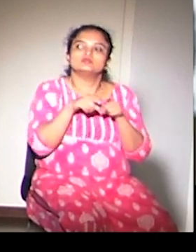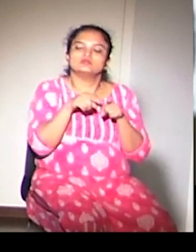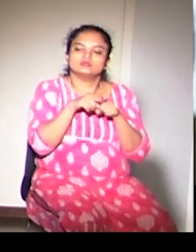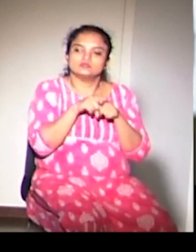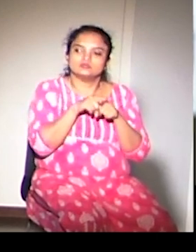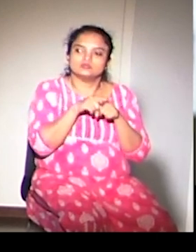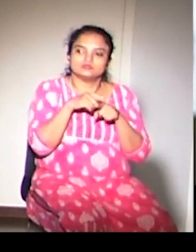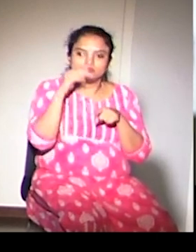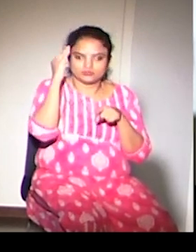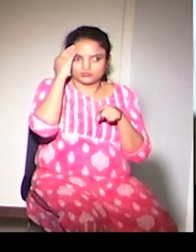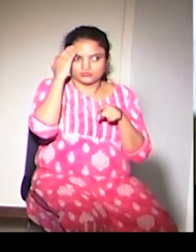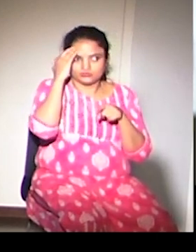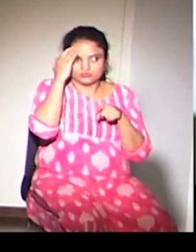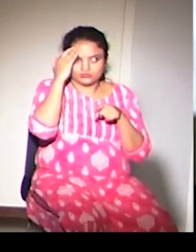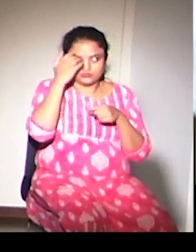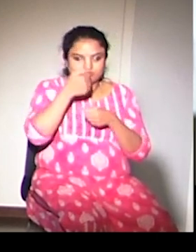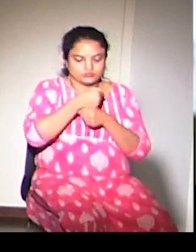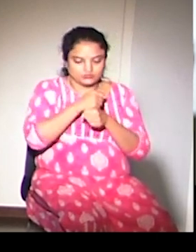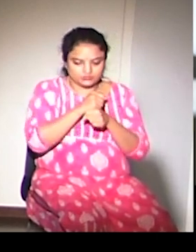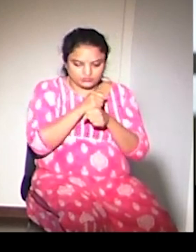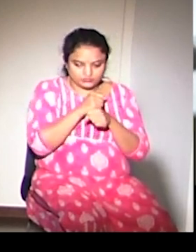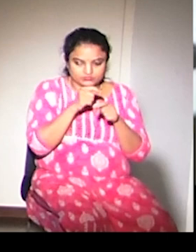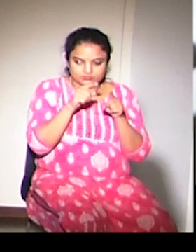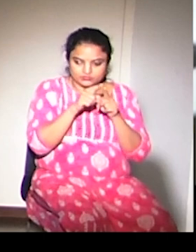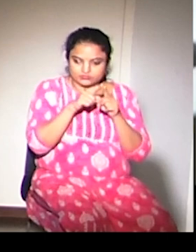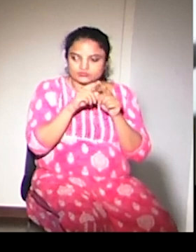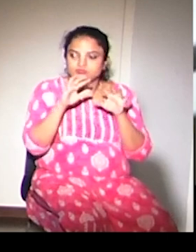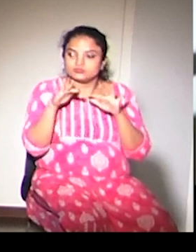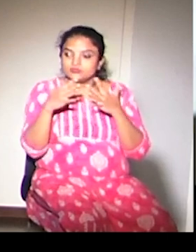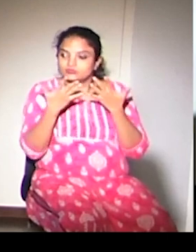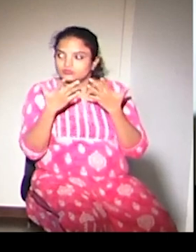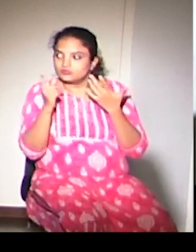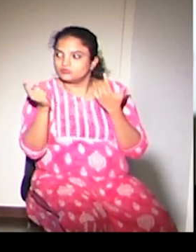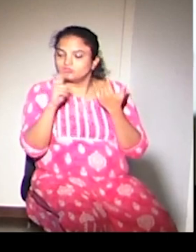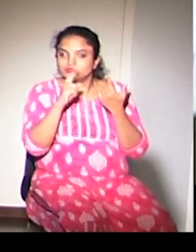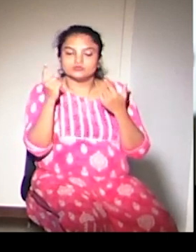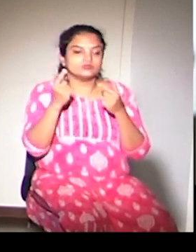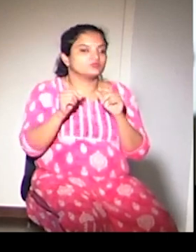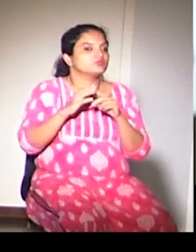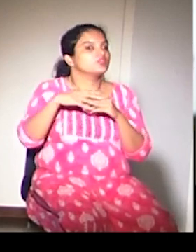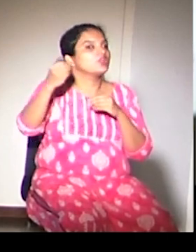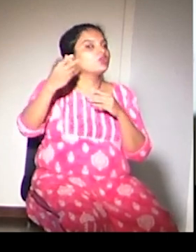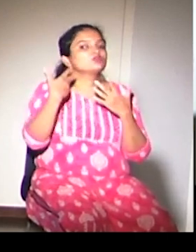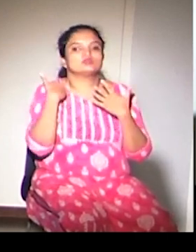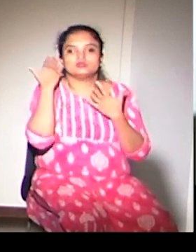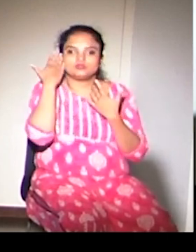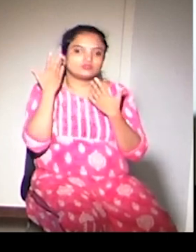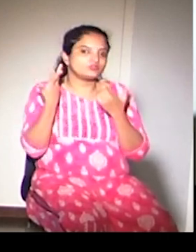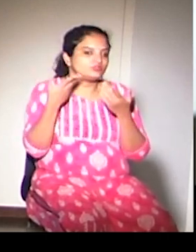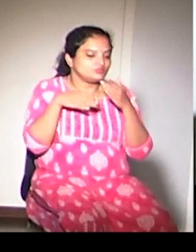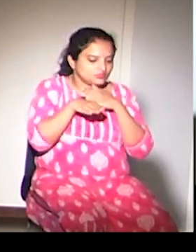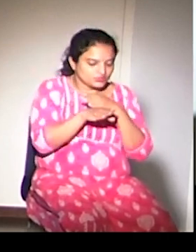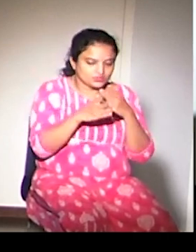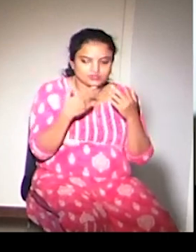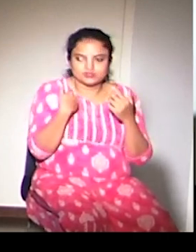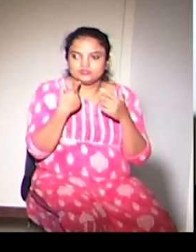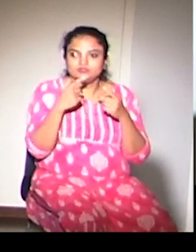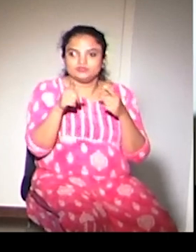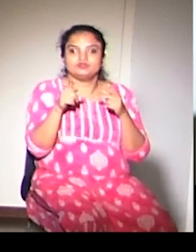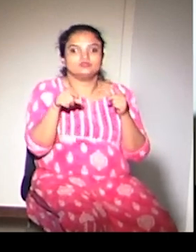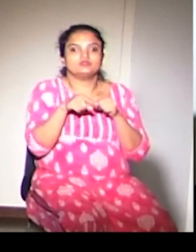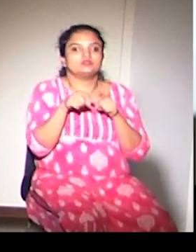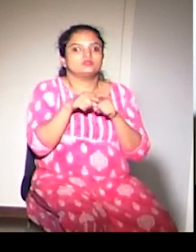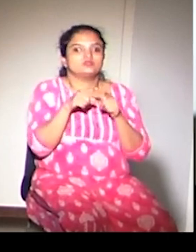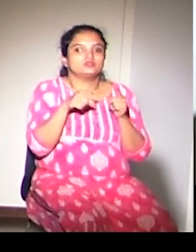the Sabz Burj in the middle of a roundabout outside the Humayun's tomb entrance. That's recently